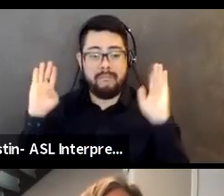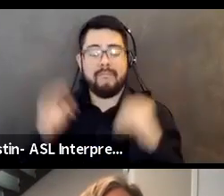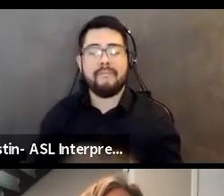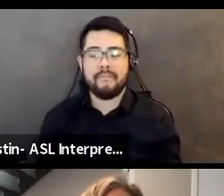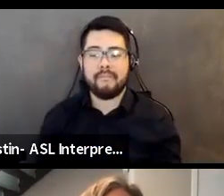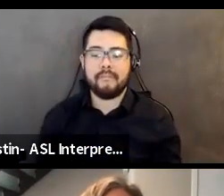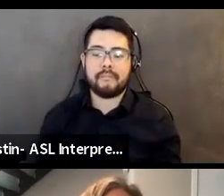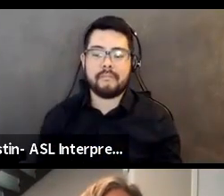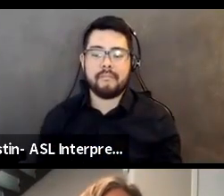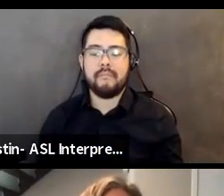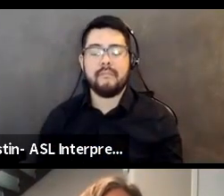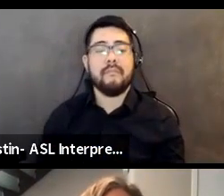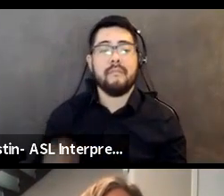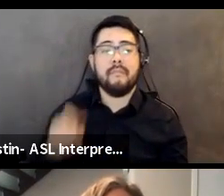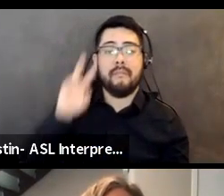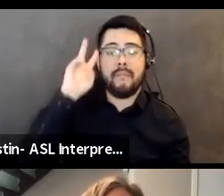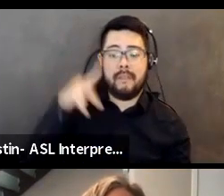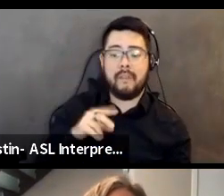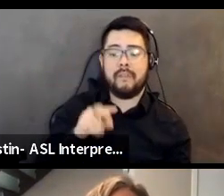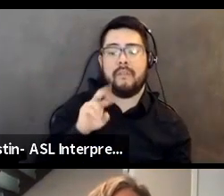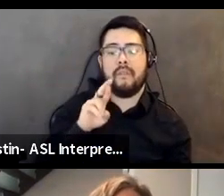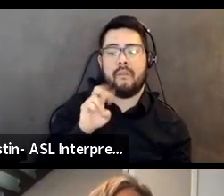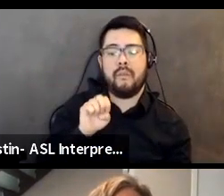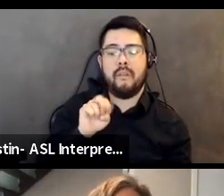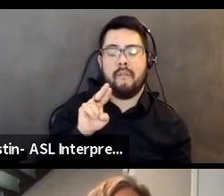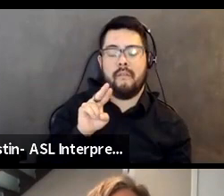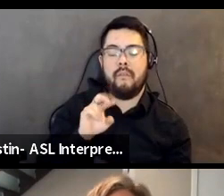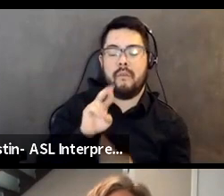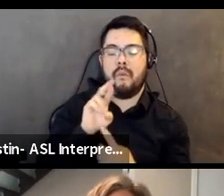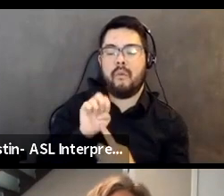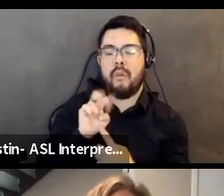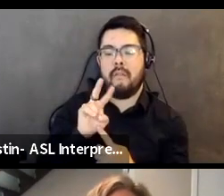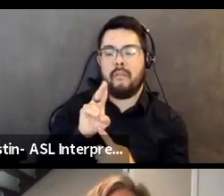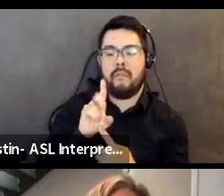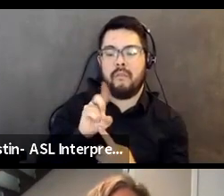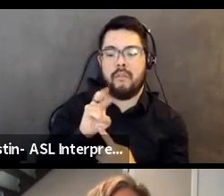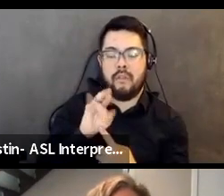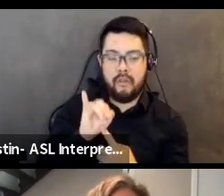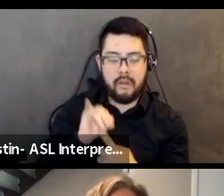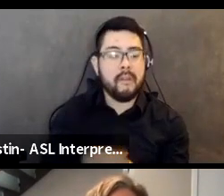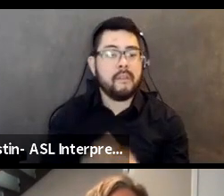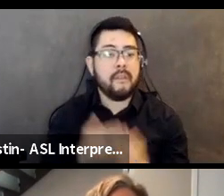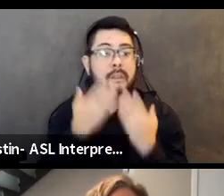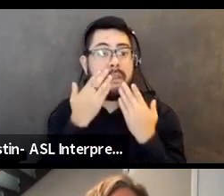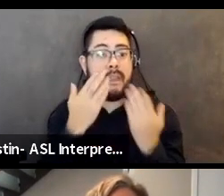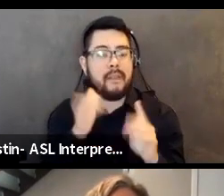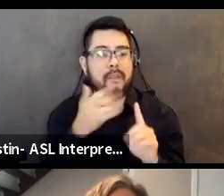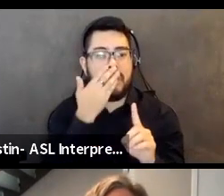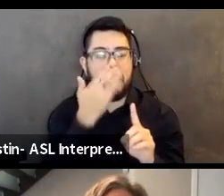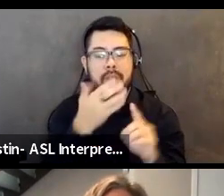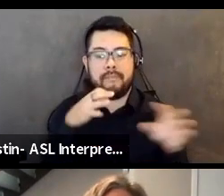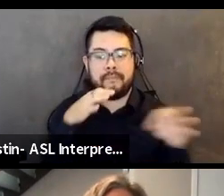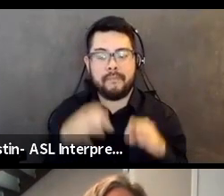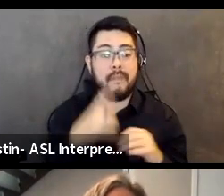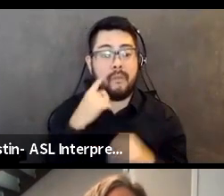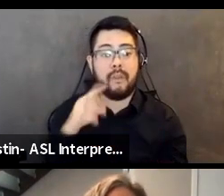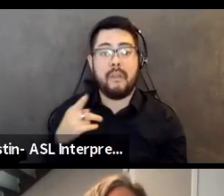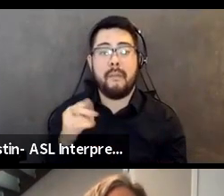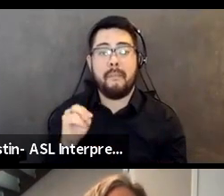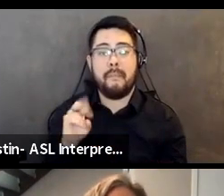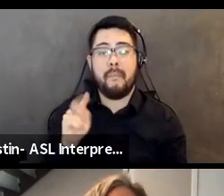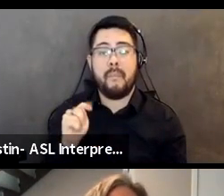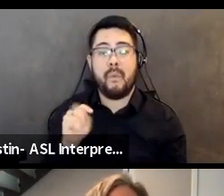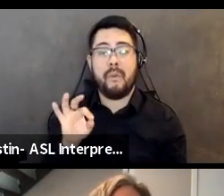um thank you that that's a great explanation of how those programmatic investments are being made with a portfolio and more of